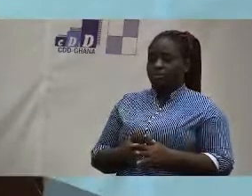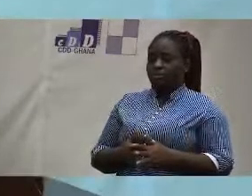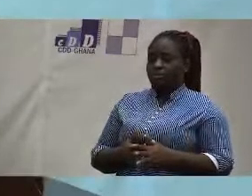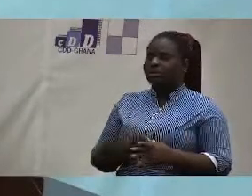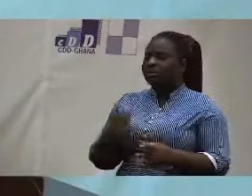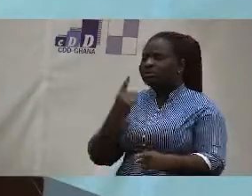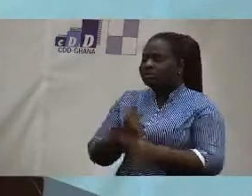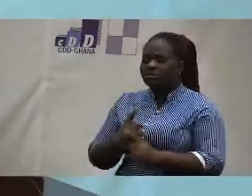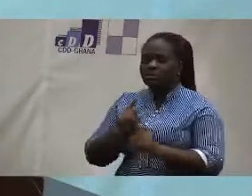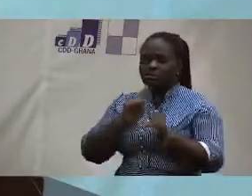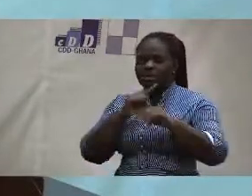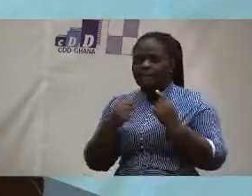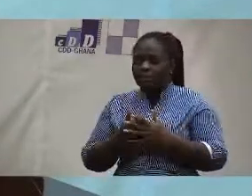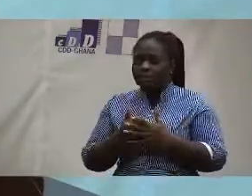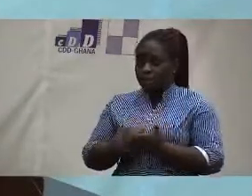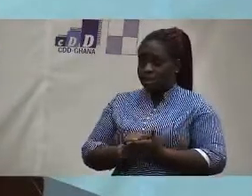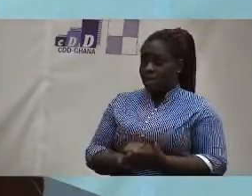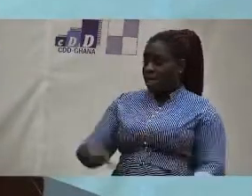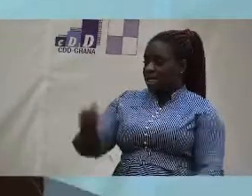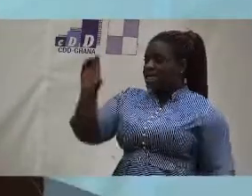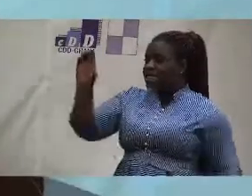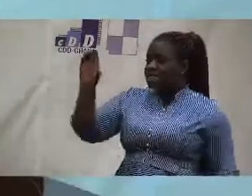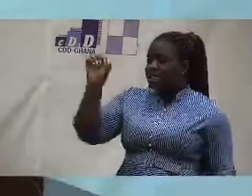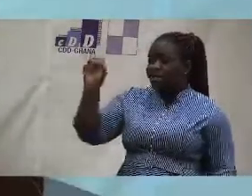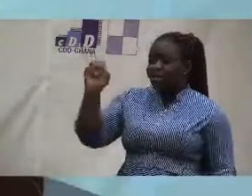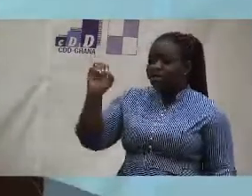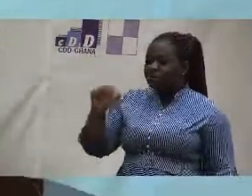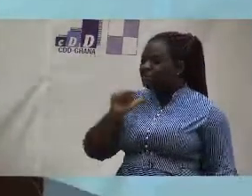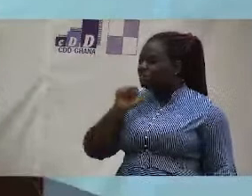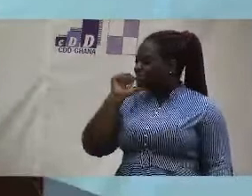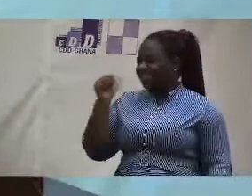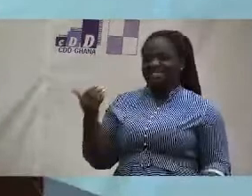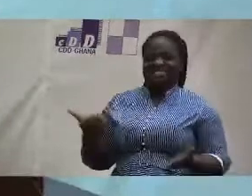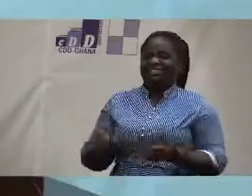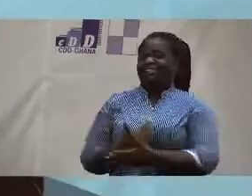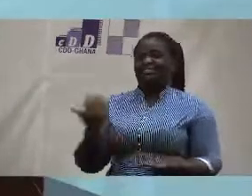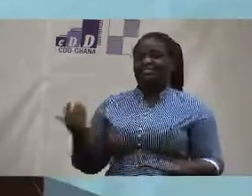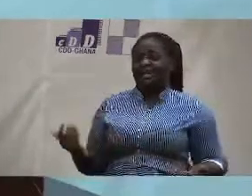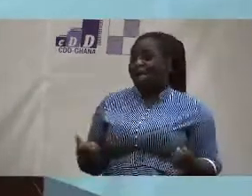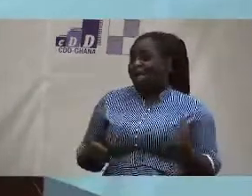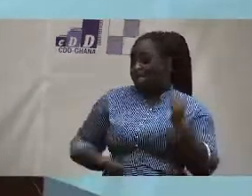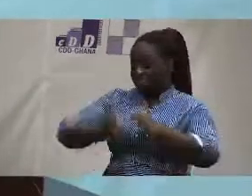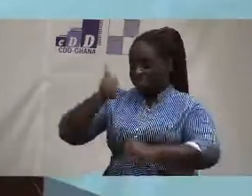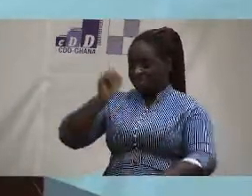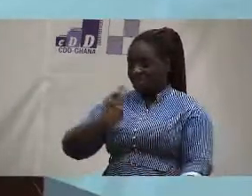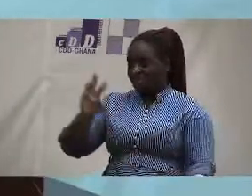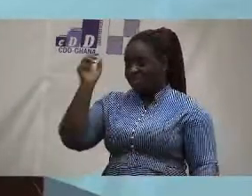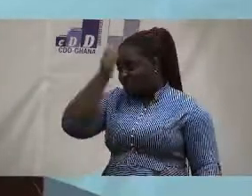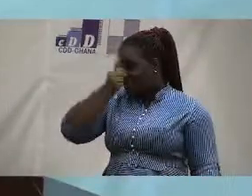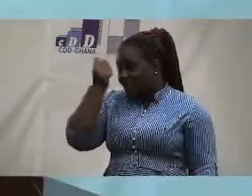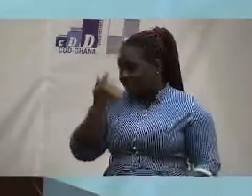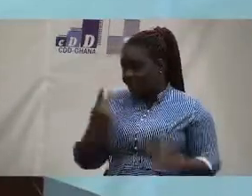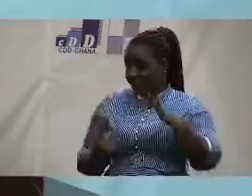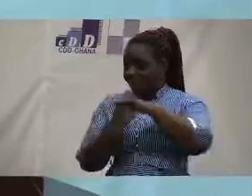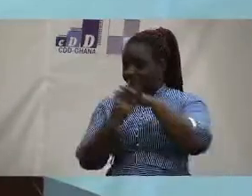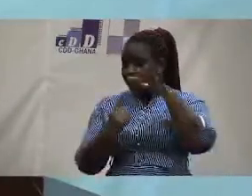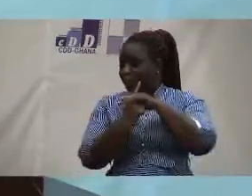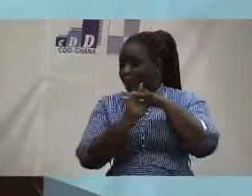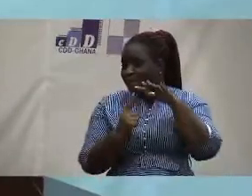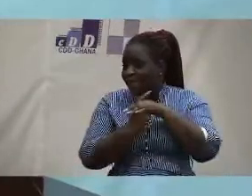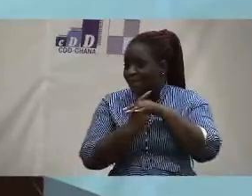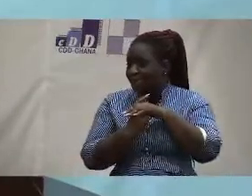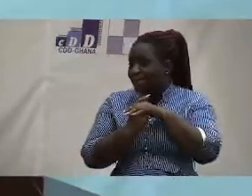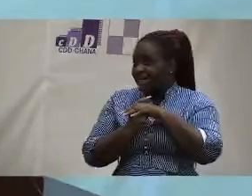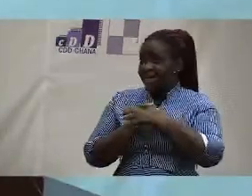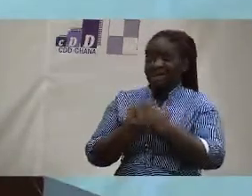to just talk about the fact that civil society is nothing new. I think for us in West Africa, it started appearing in